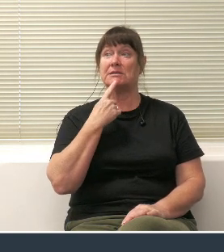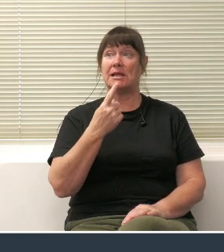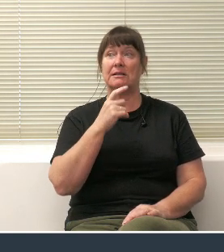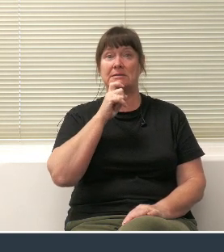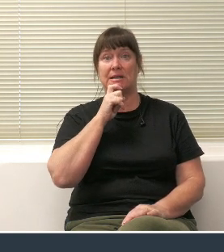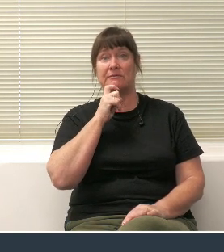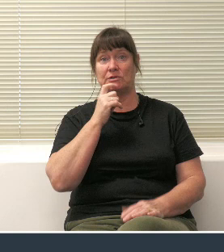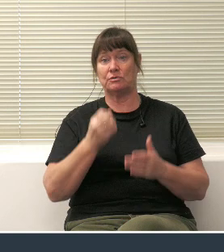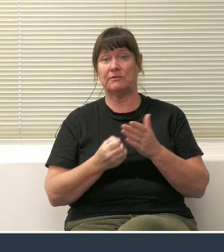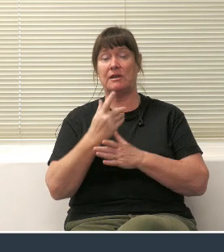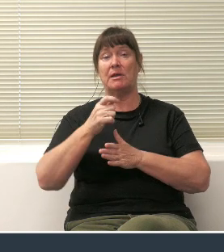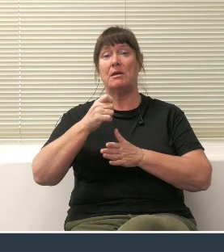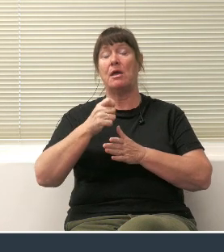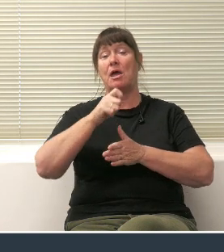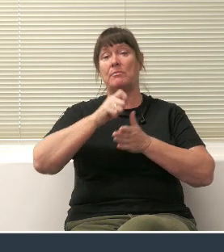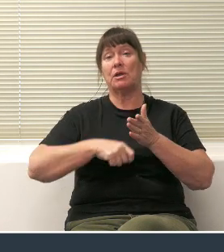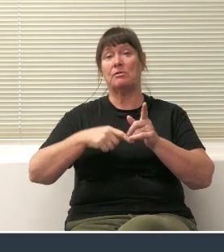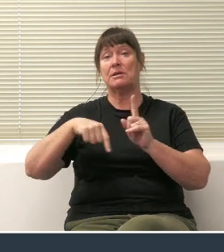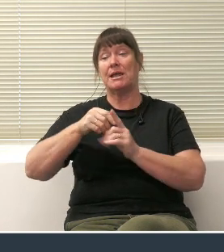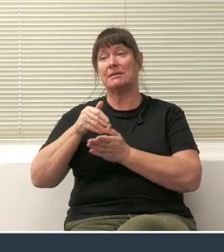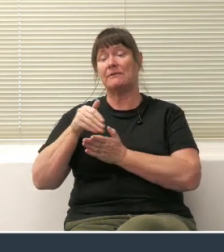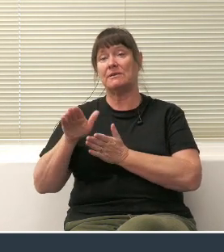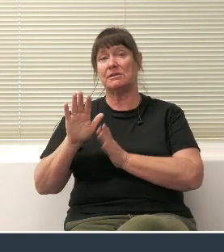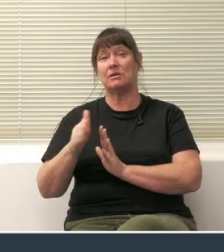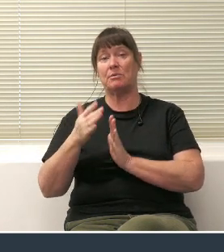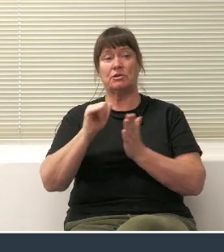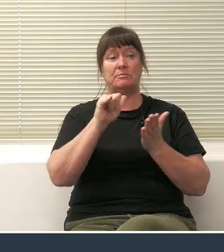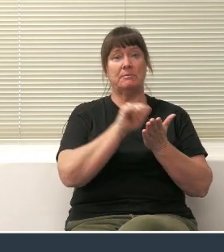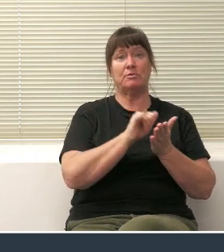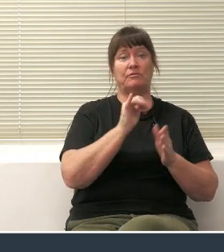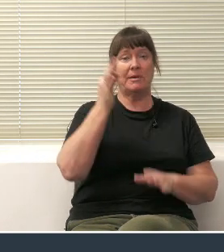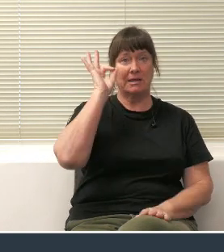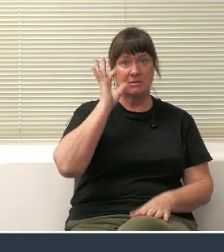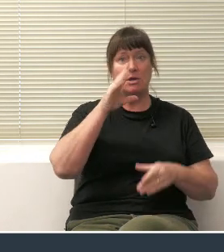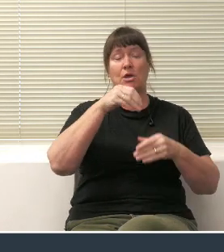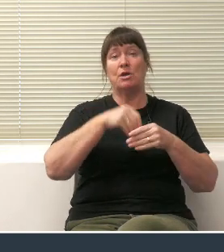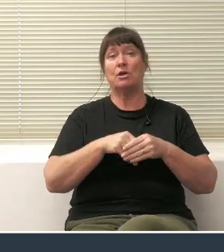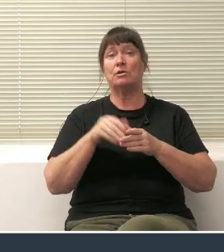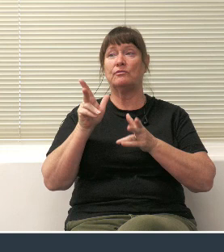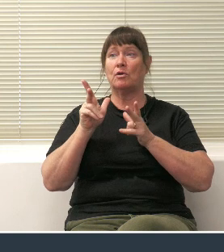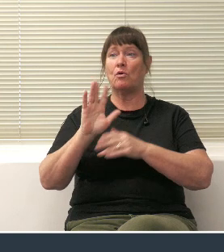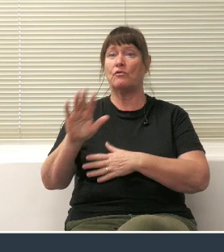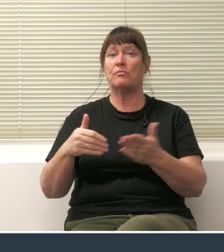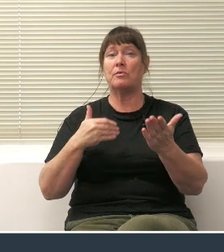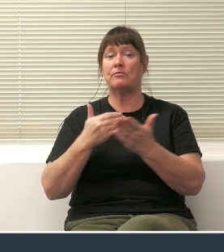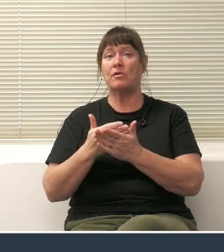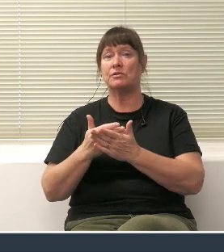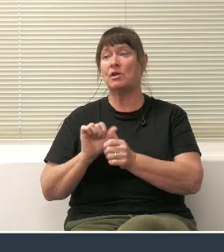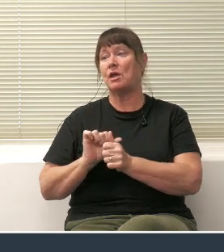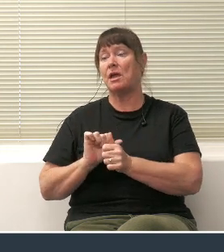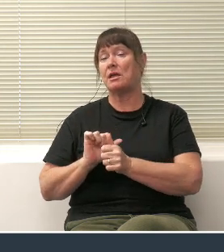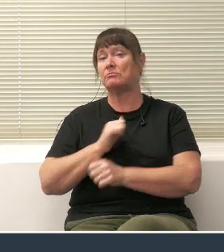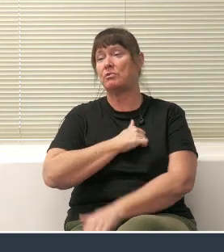develop a procurement and divestment approach to be approved by council that includes a call for proposals and preferred provider